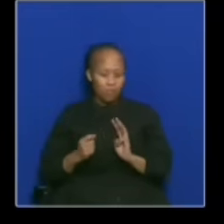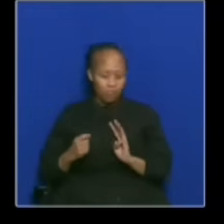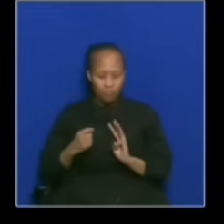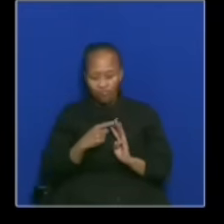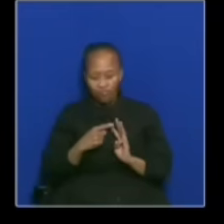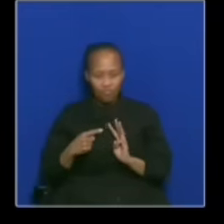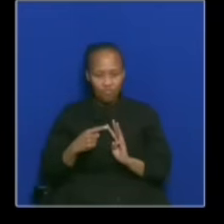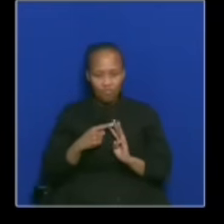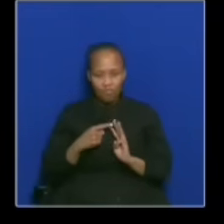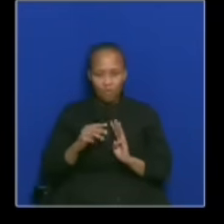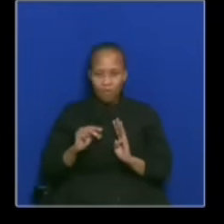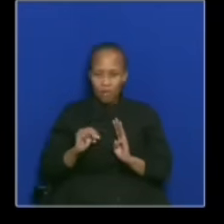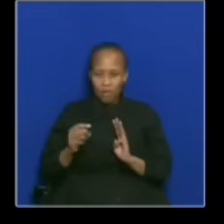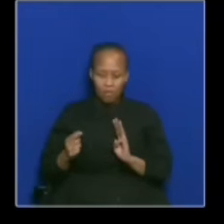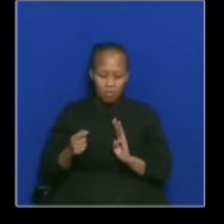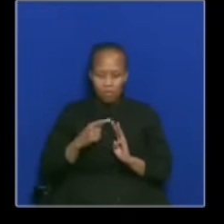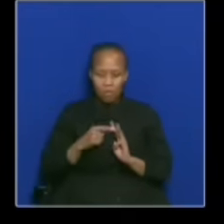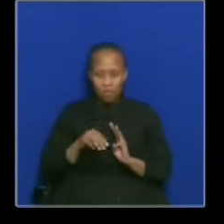Slam's brother,